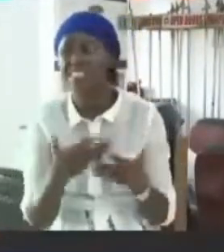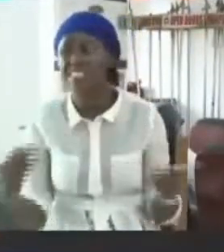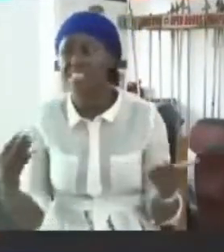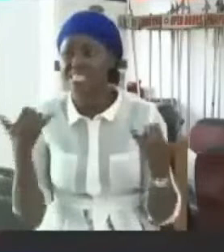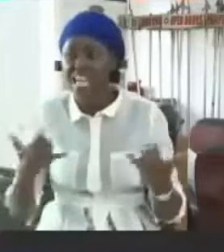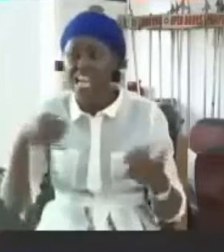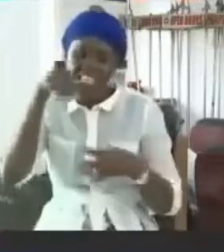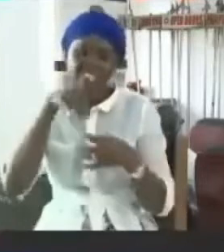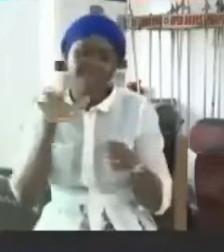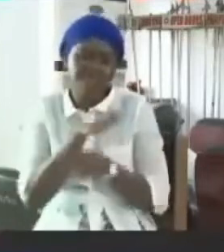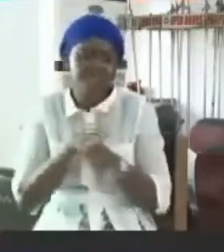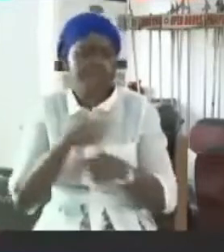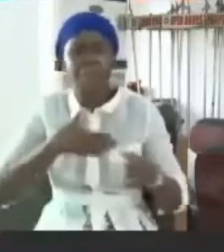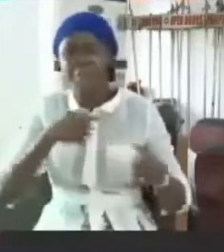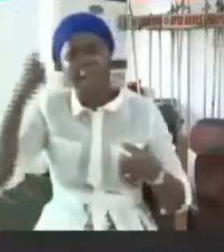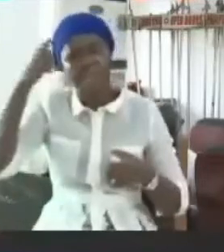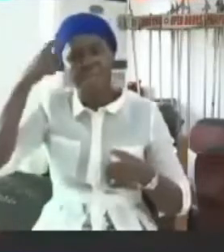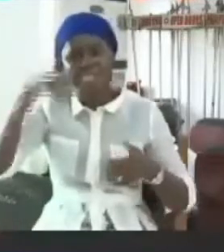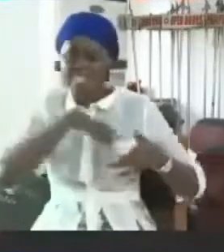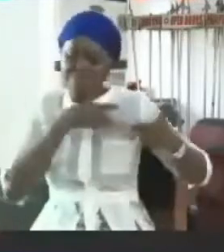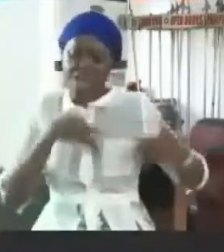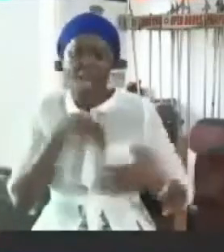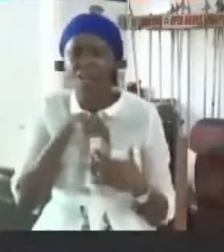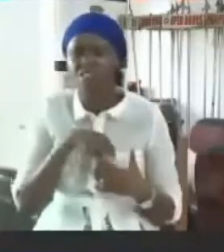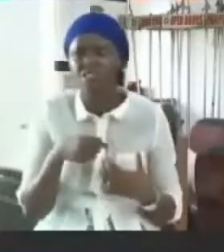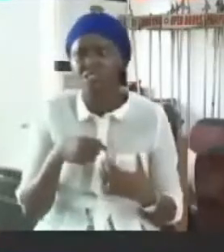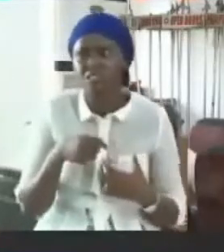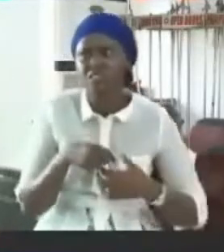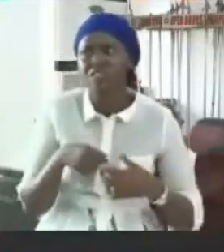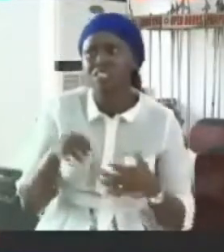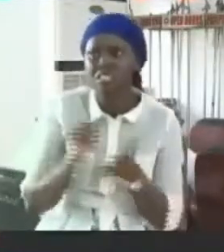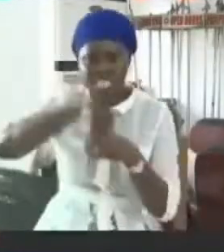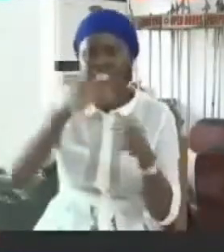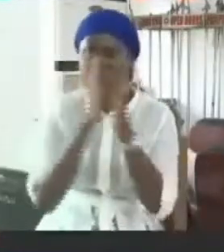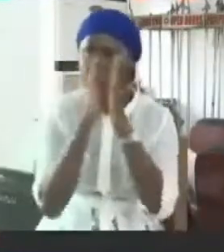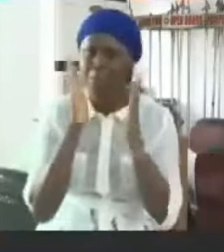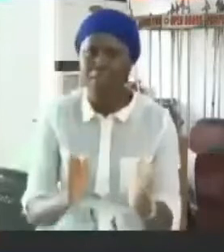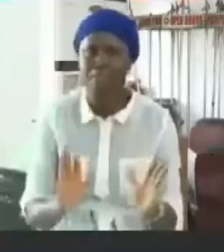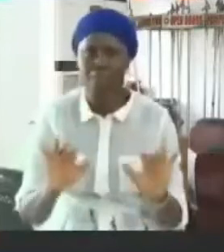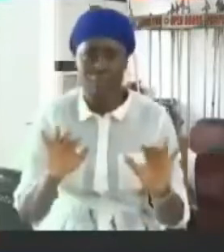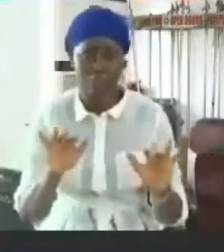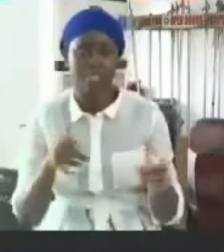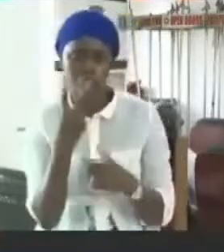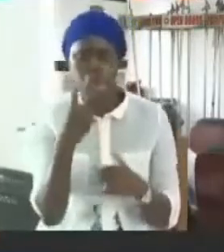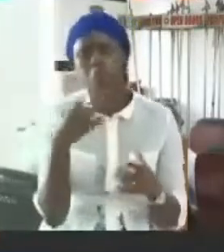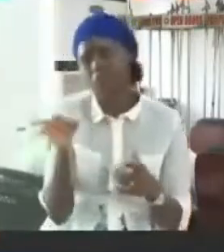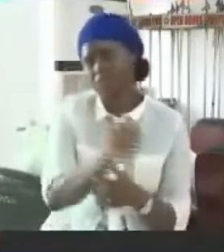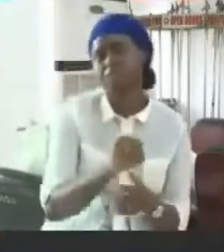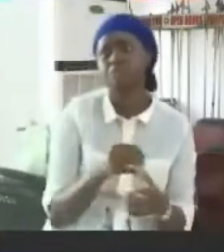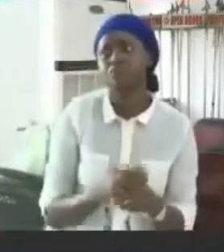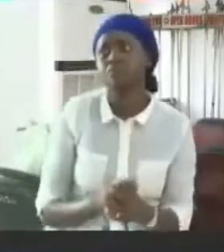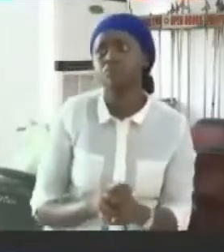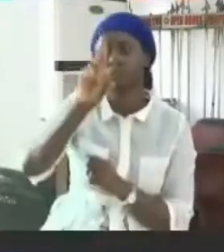my mind for which you, my partners, must join me in prayer. Let me tell you one or two of them.